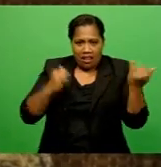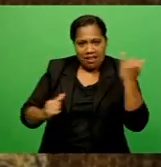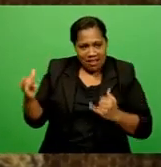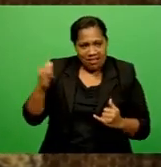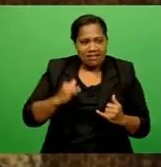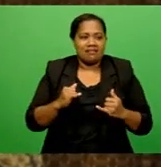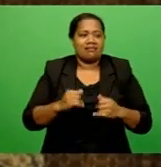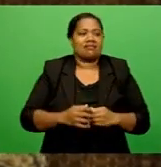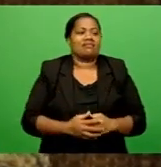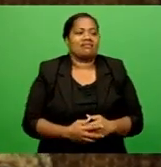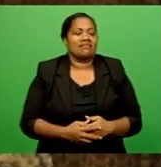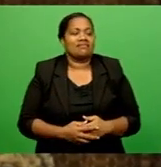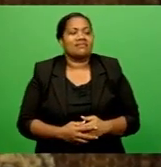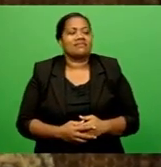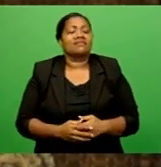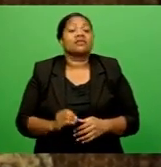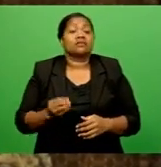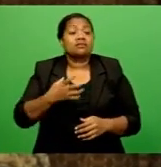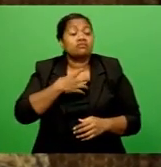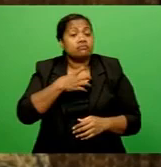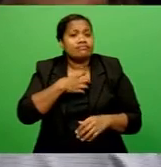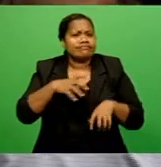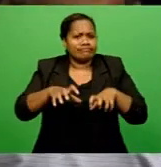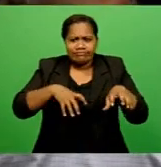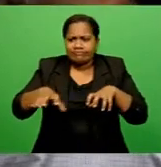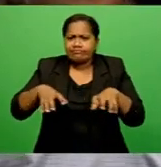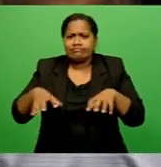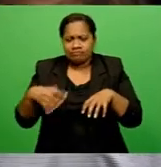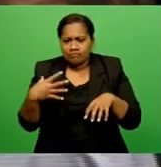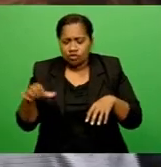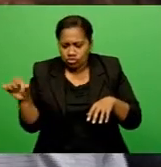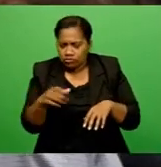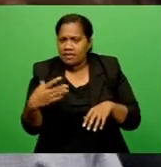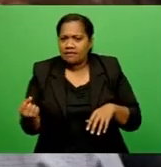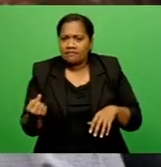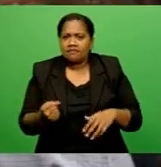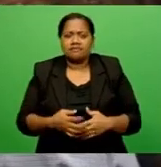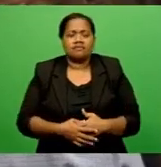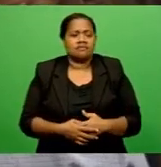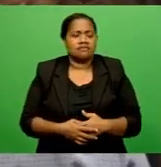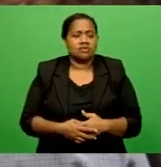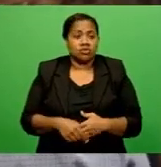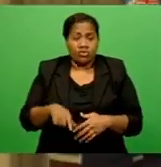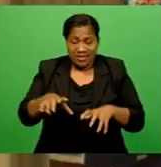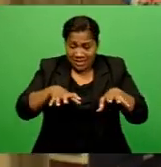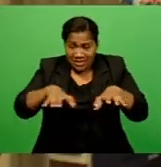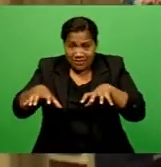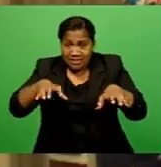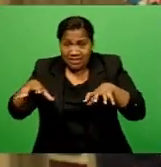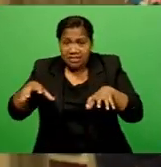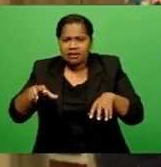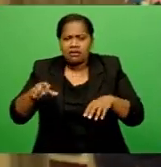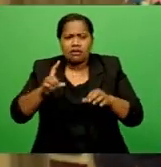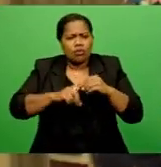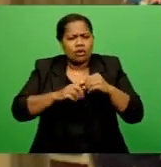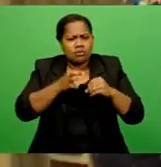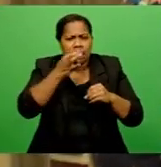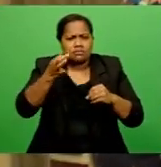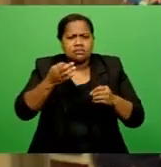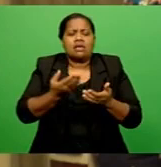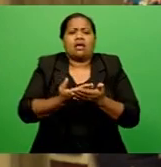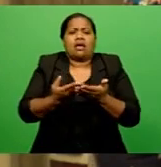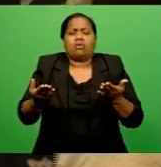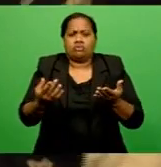activity. And in that flurry of activity, the question that you should ask is, how have you positioned